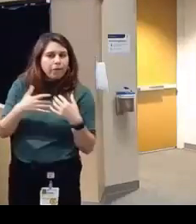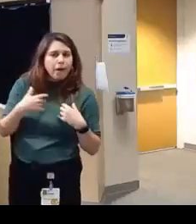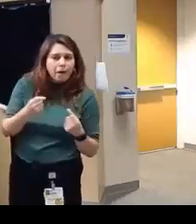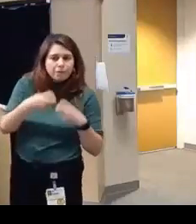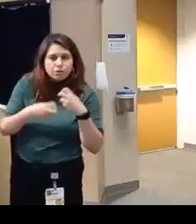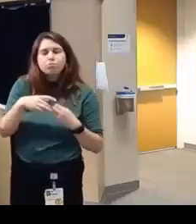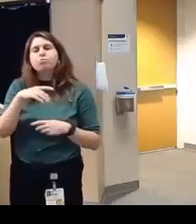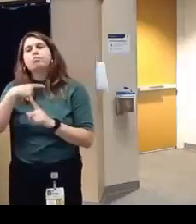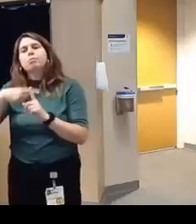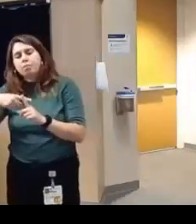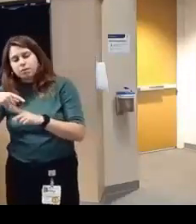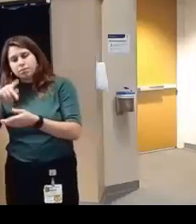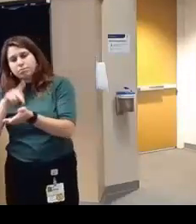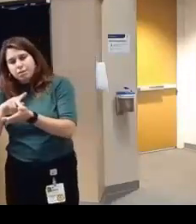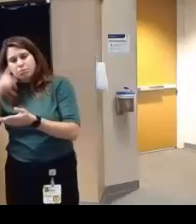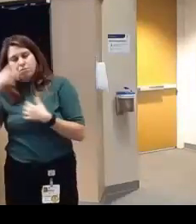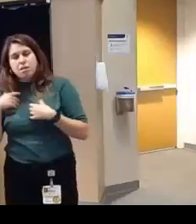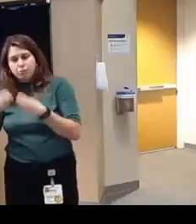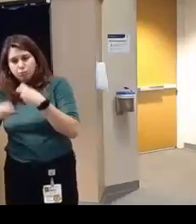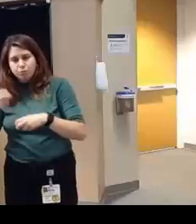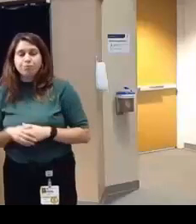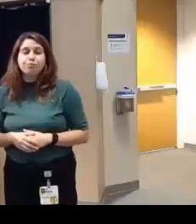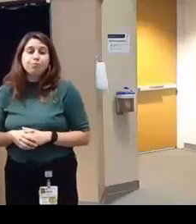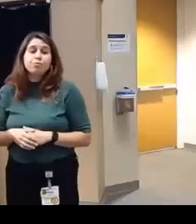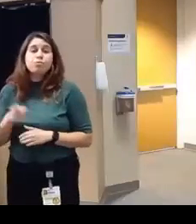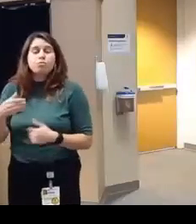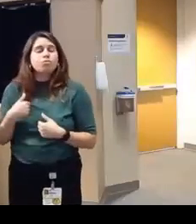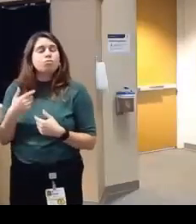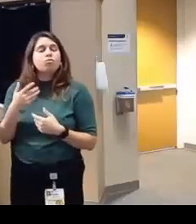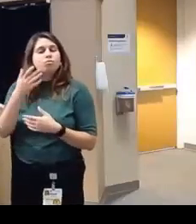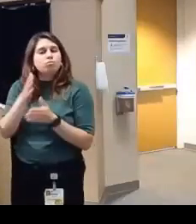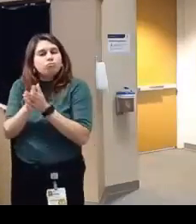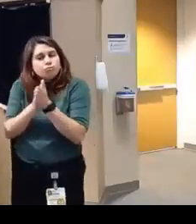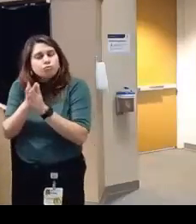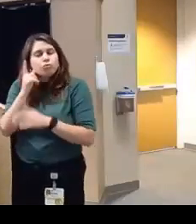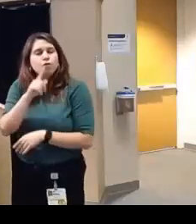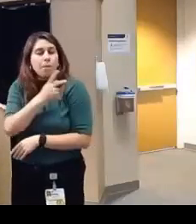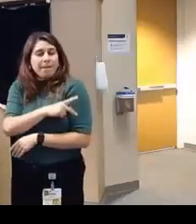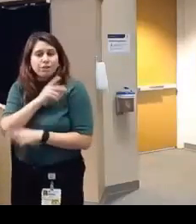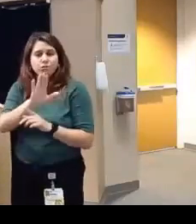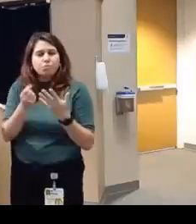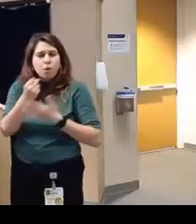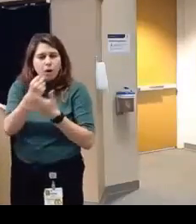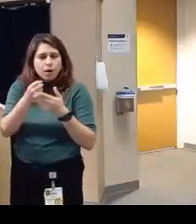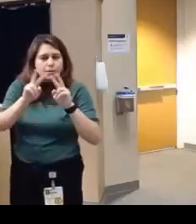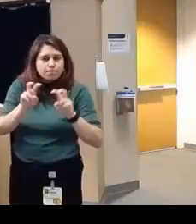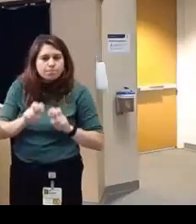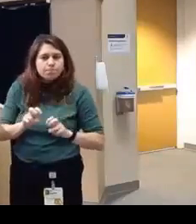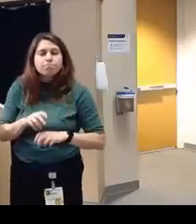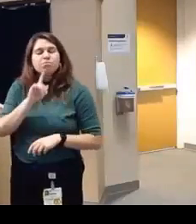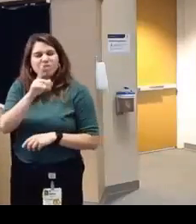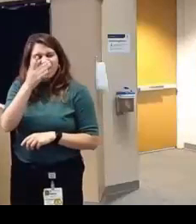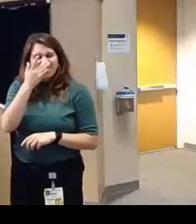psychiatric issues. She also has a strong interest in assessing patient priorities. And that's really a